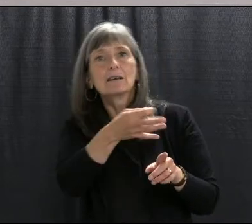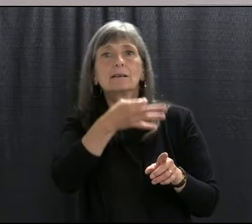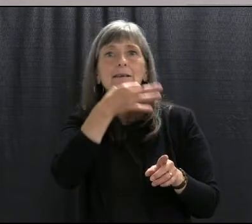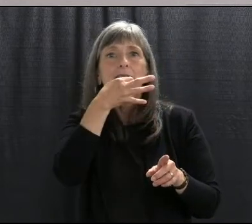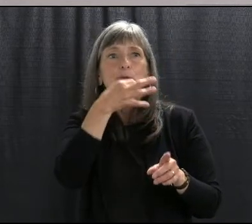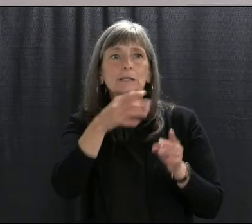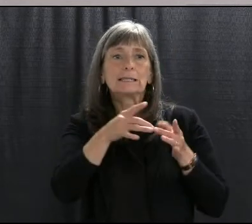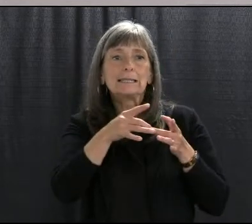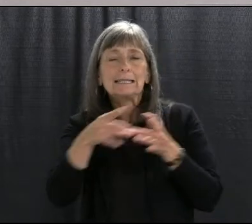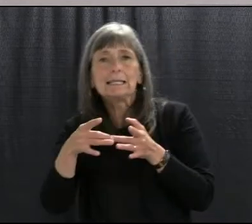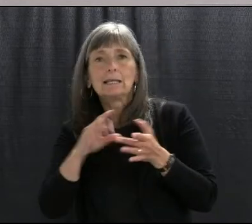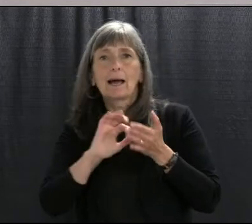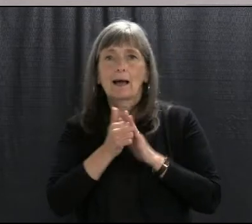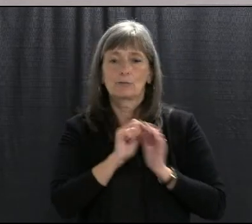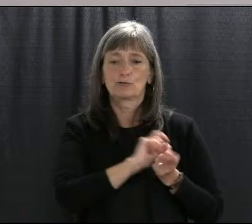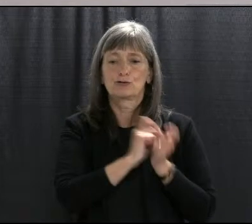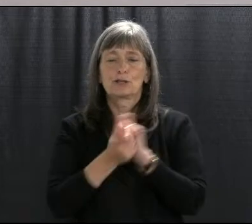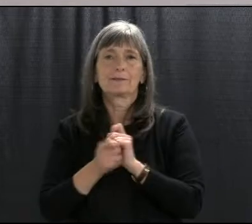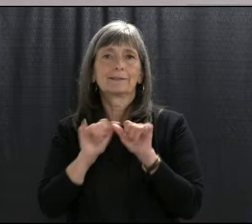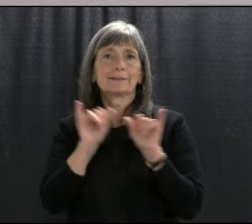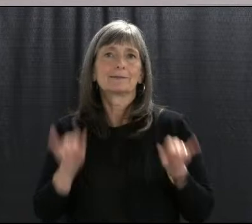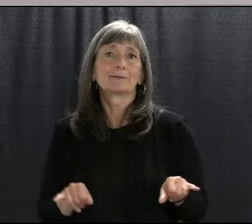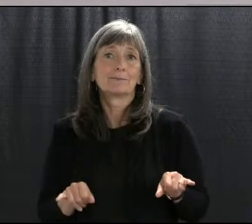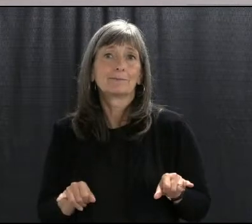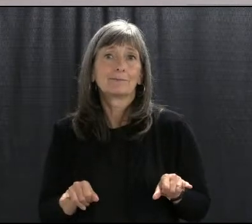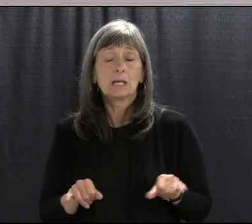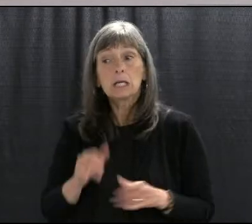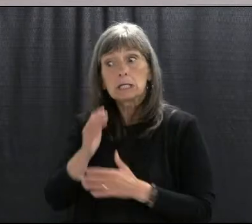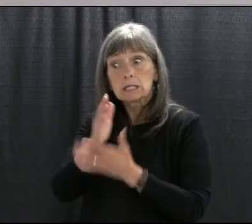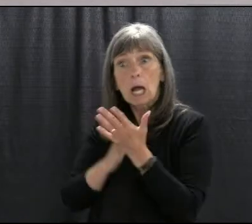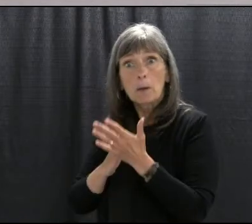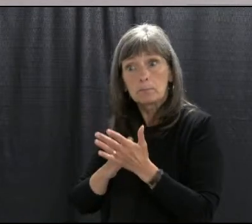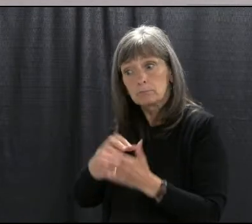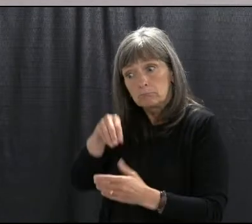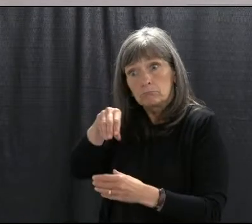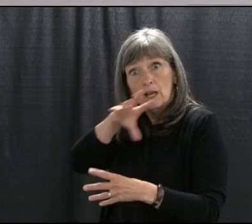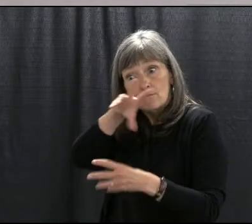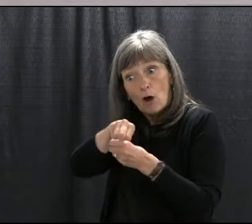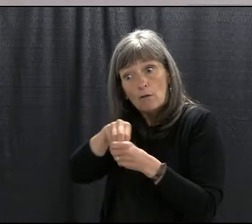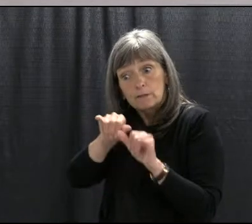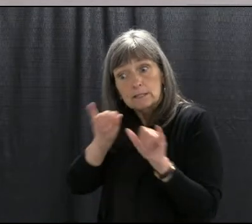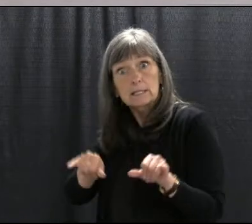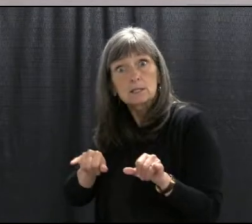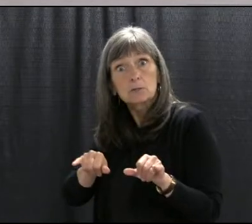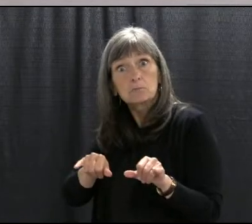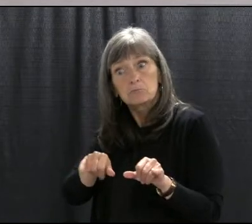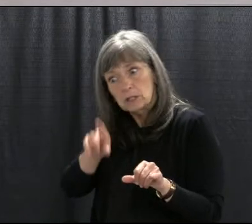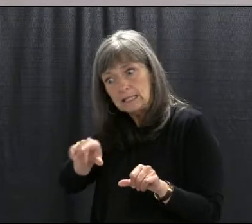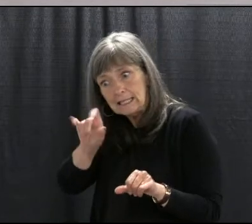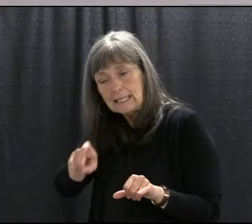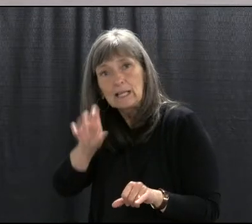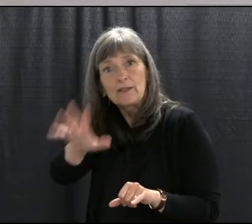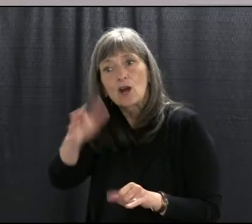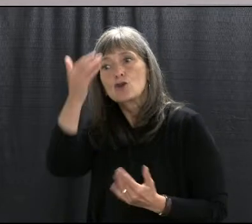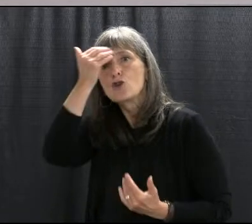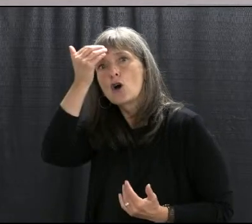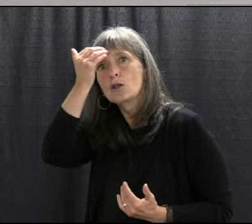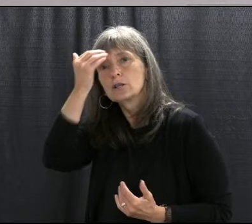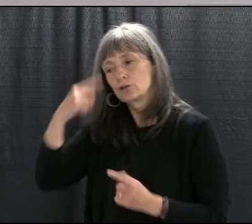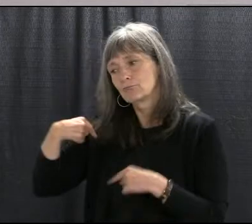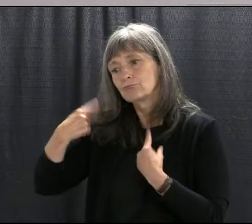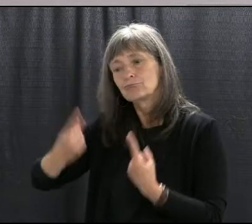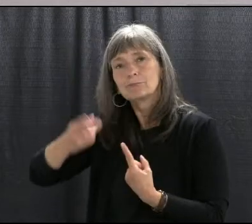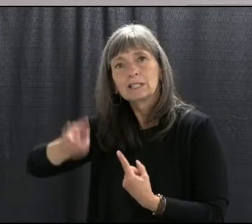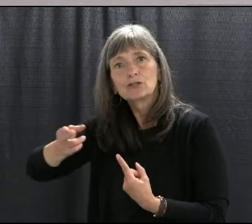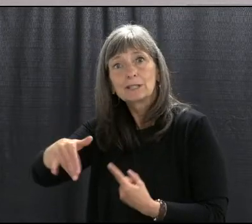change. We need the expertise of the people who are in the system to help us understand what the change needs to be, but we also need those people to do the